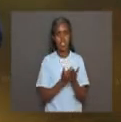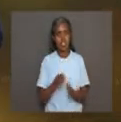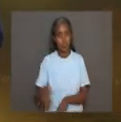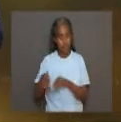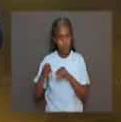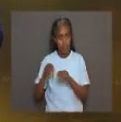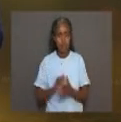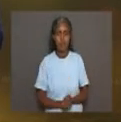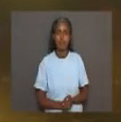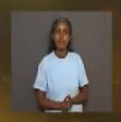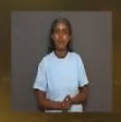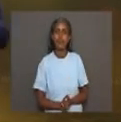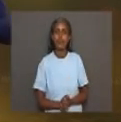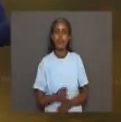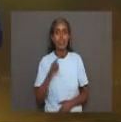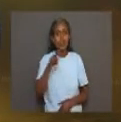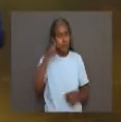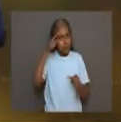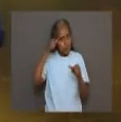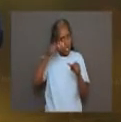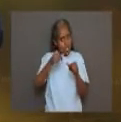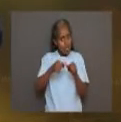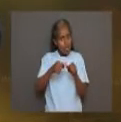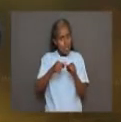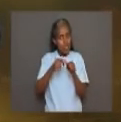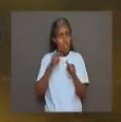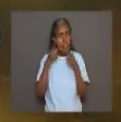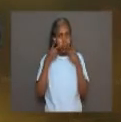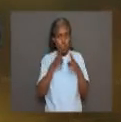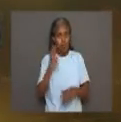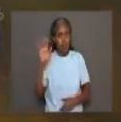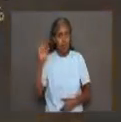students. Do you recall what it looks like?